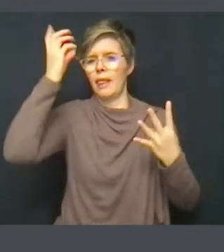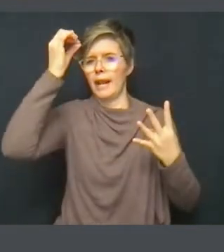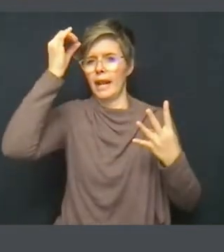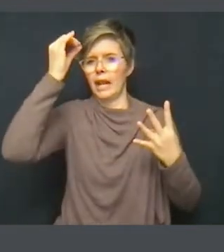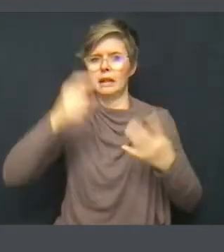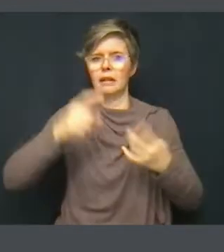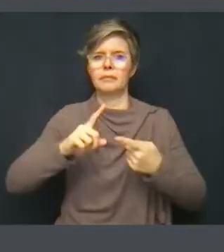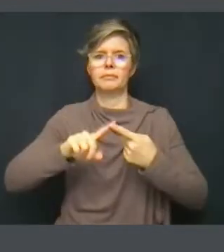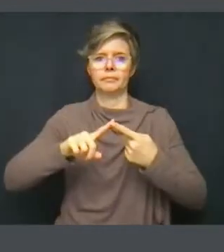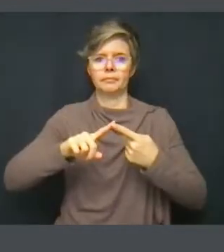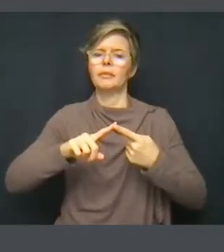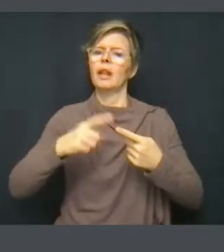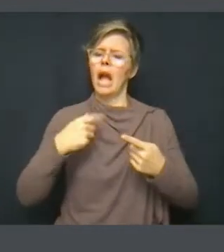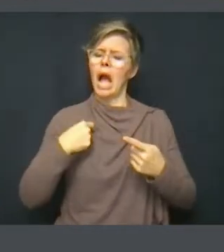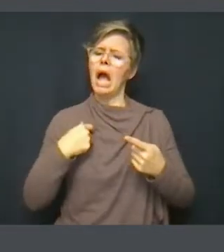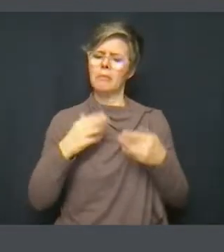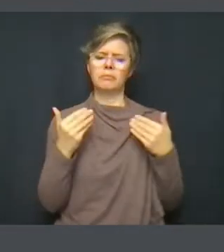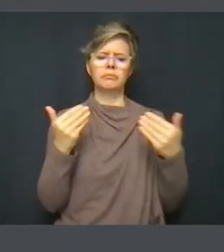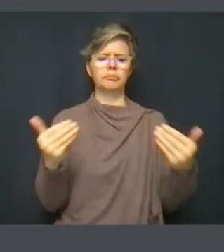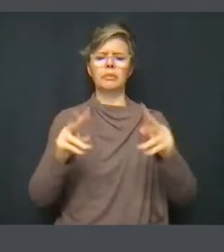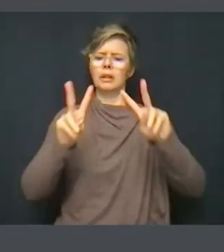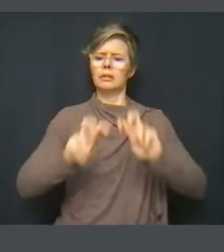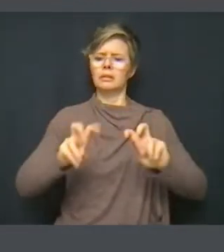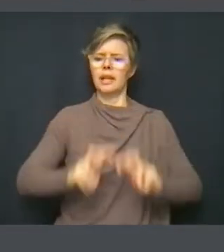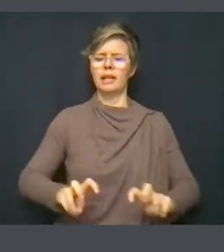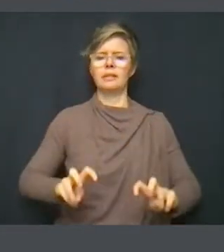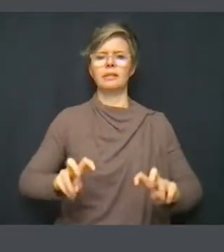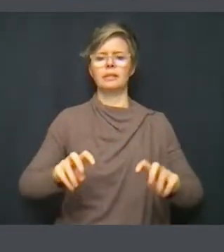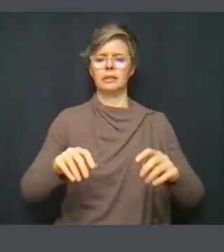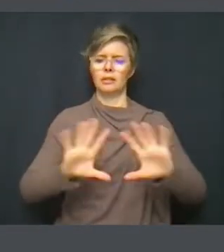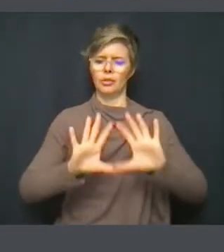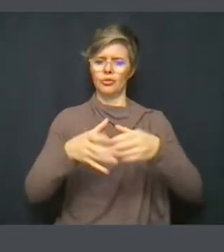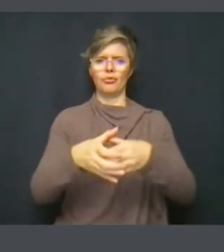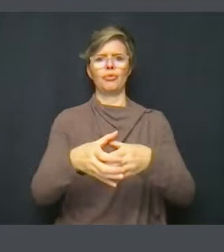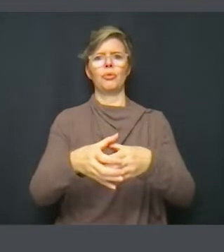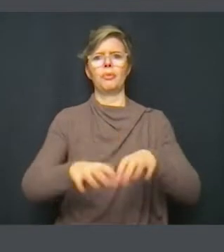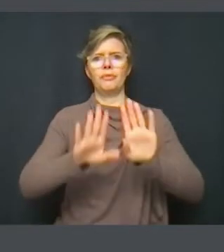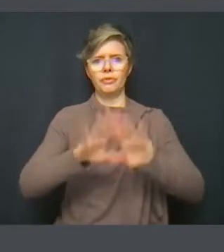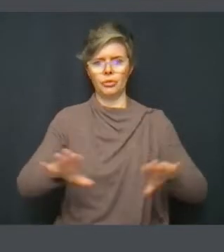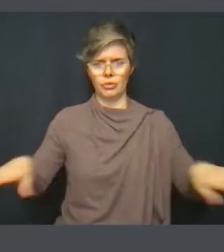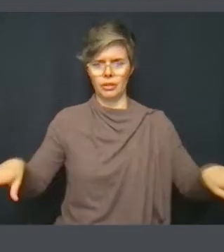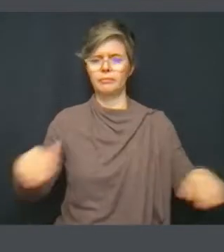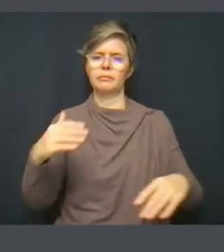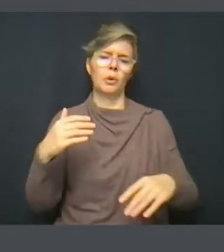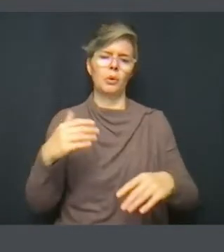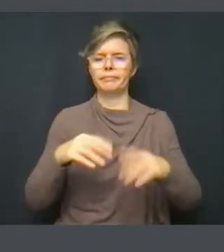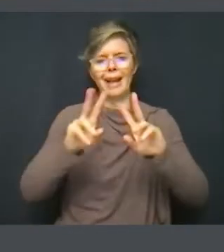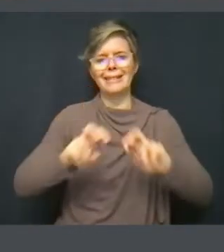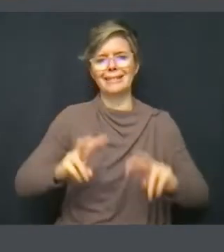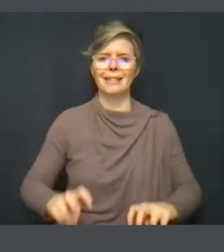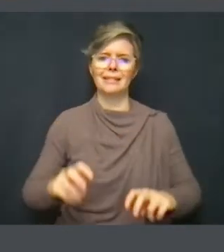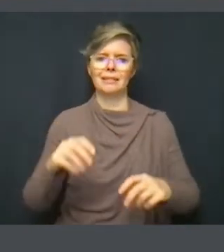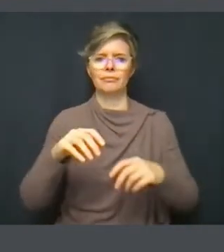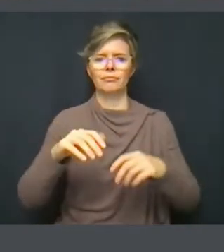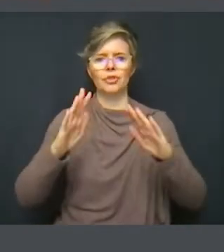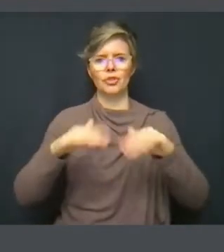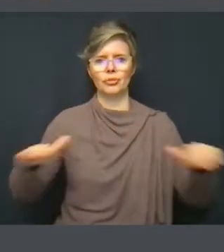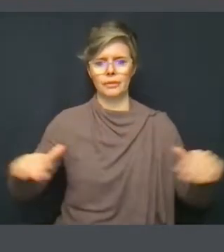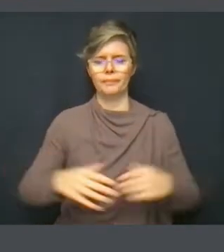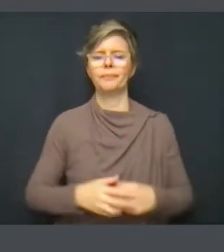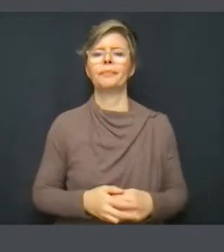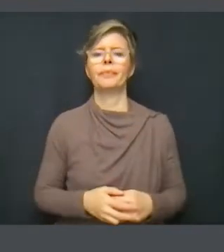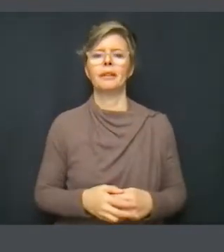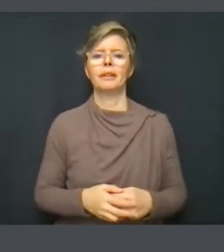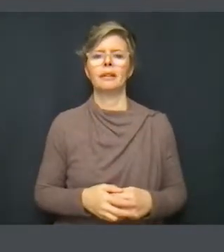this child or this group of kids that I have a list for. You want to think about, hey, like, especially if